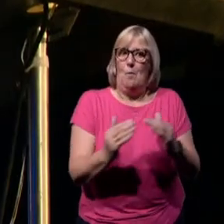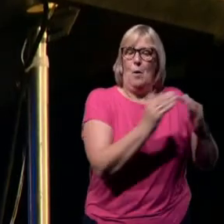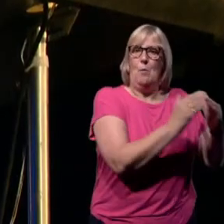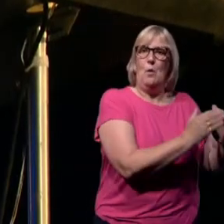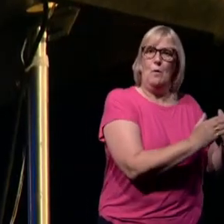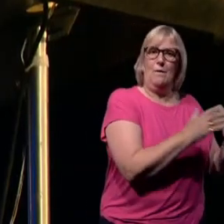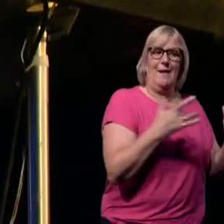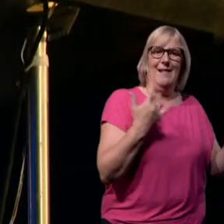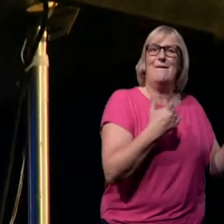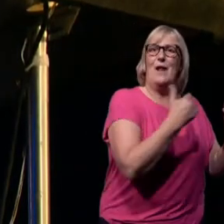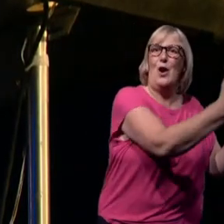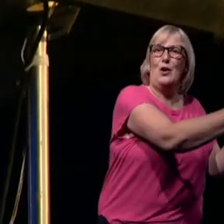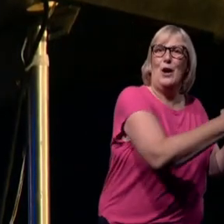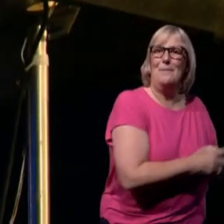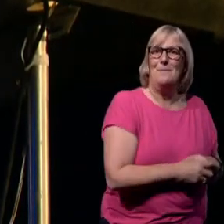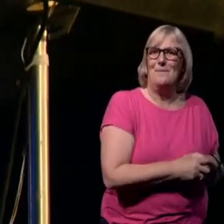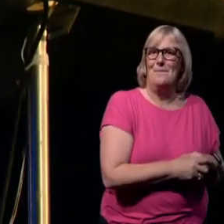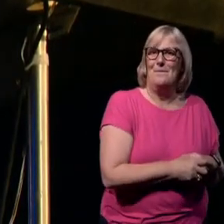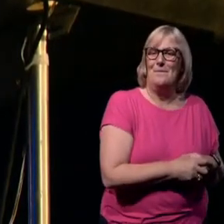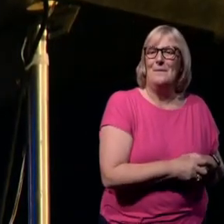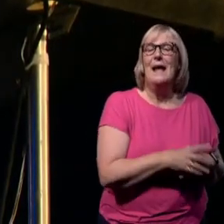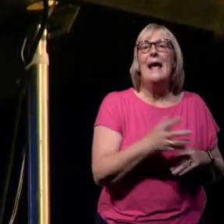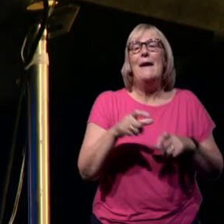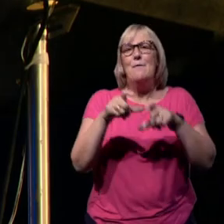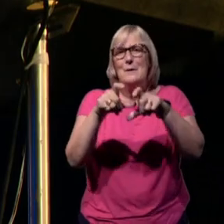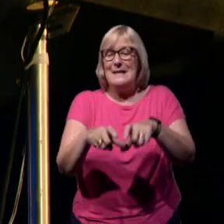Because one day it's going to go back in the box.